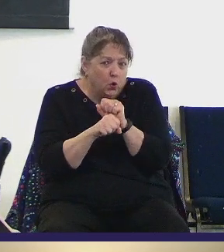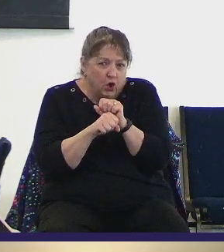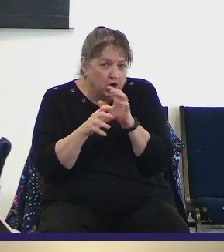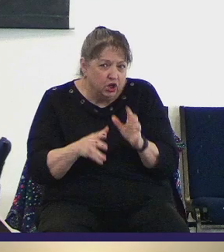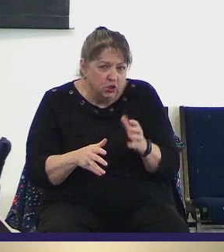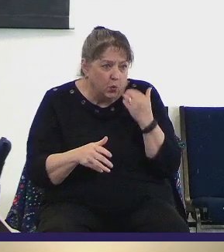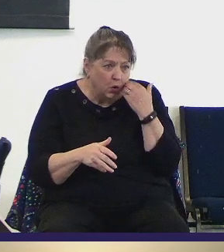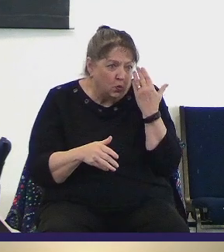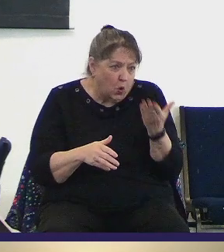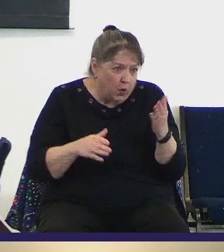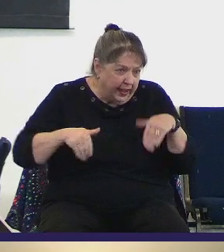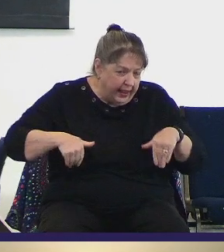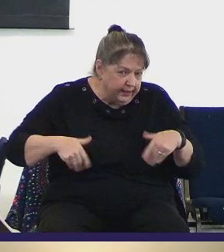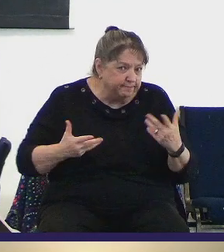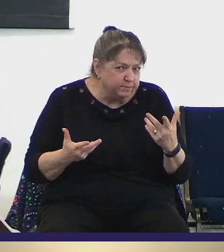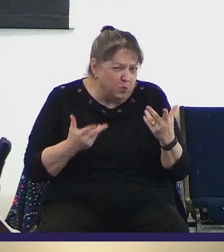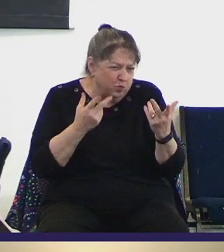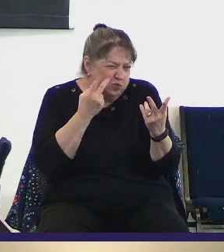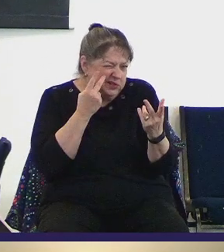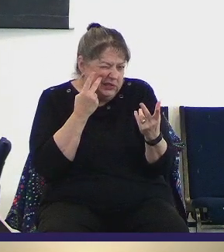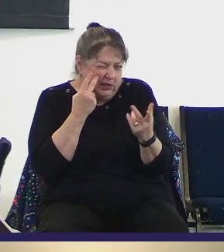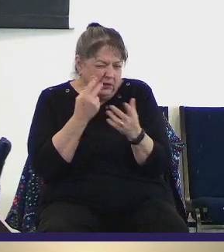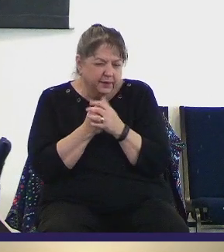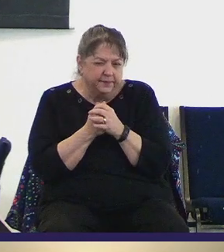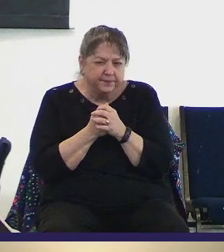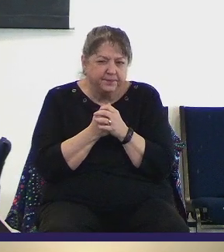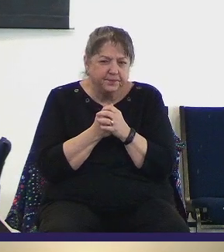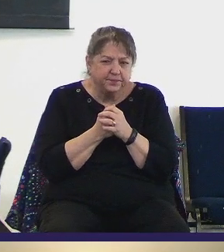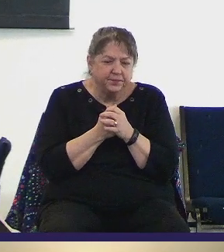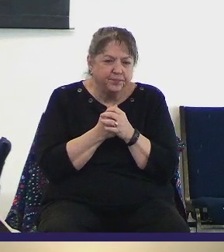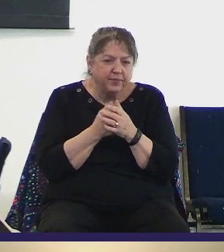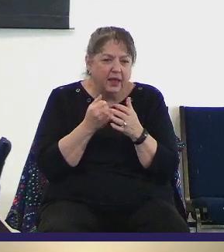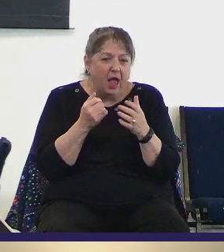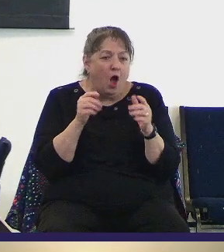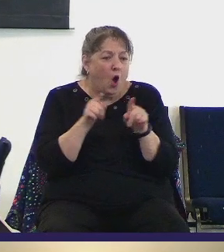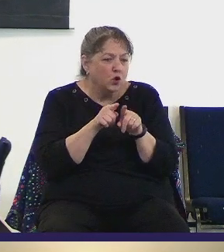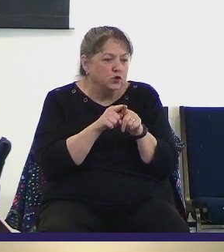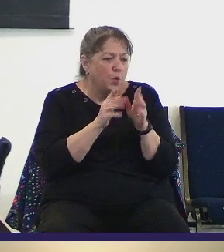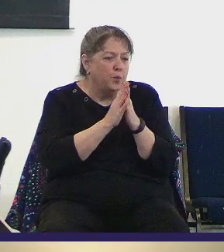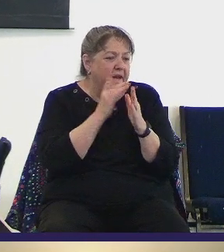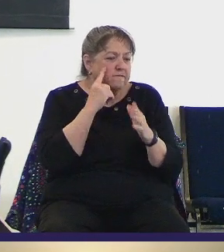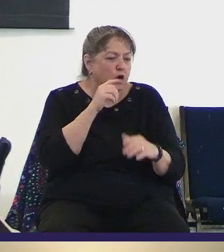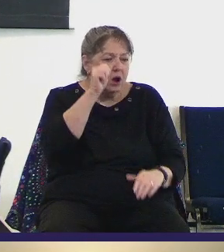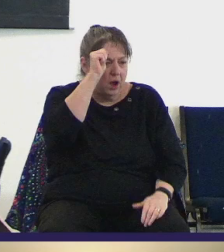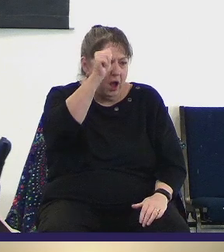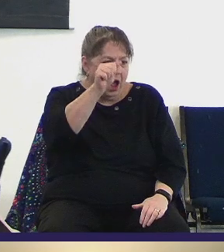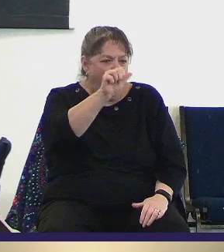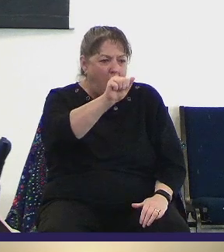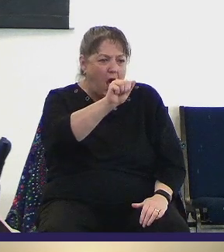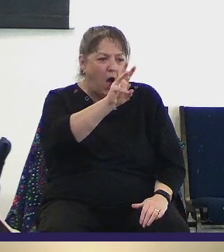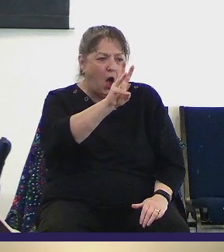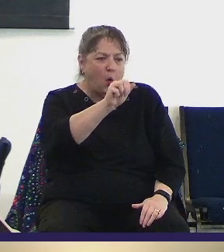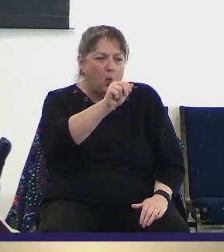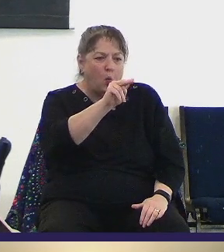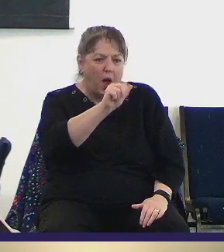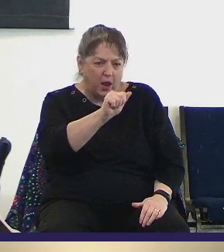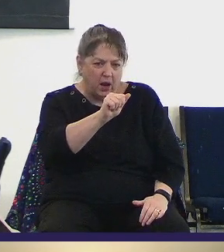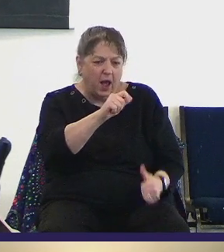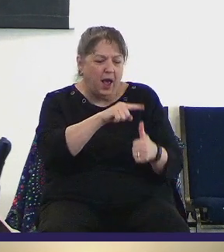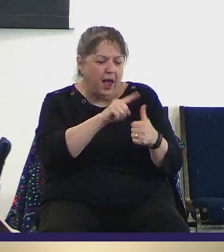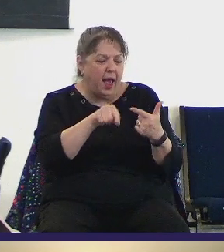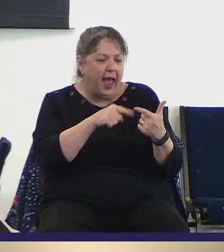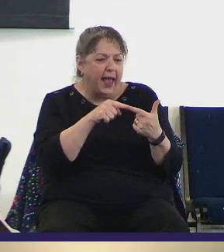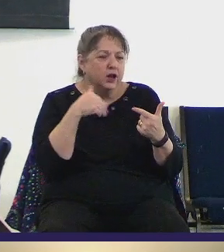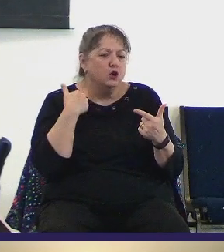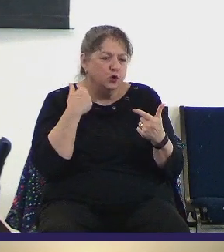the VBS ministry, and continue to pray for the Awana ministry and our youth ministry. Our finances for